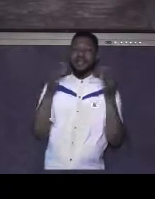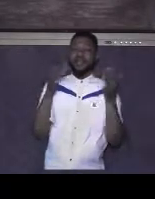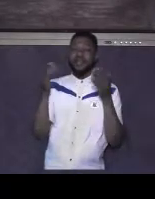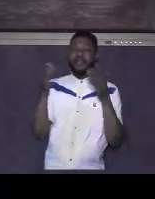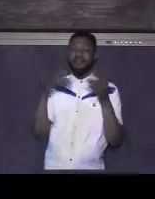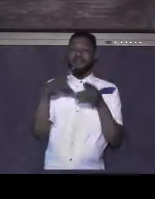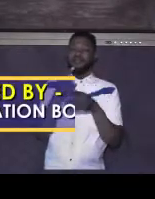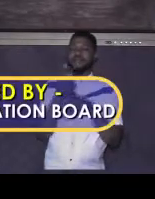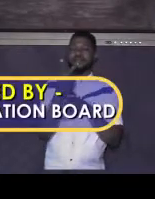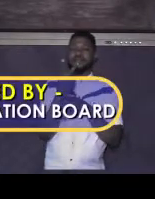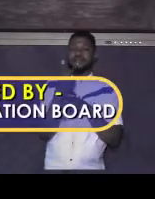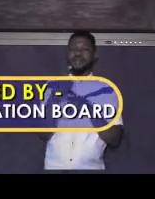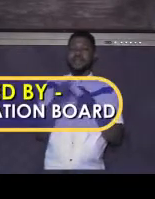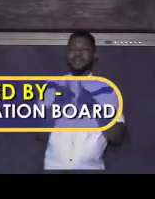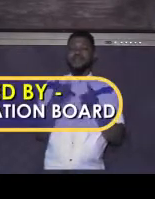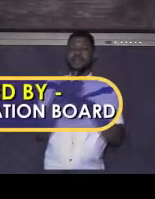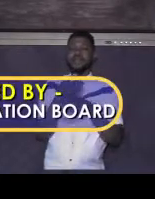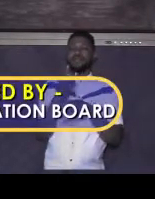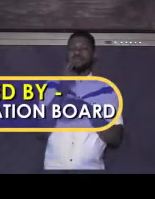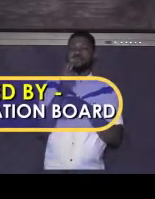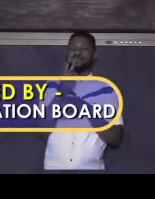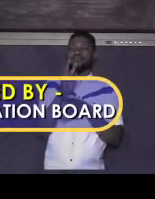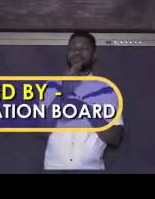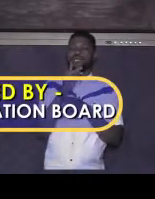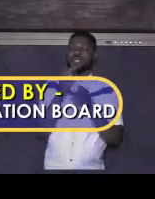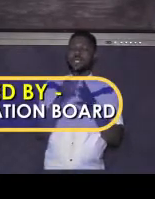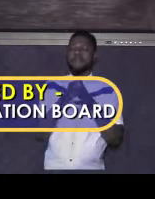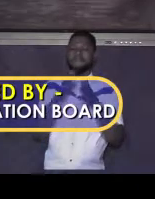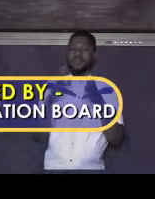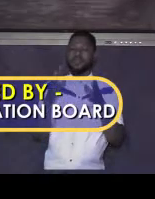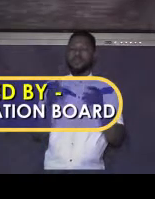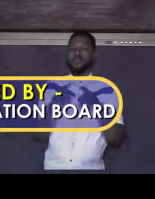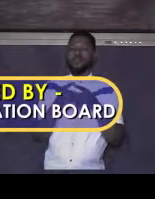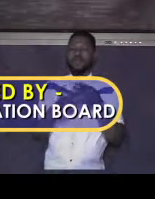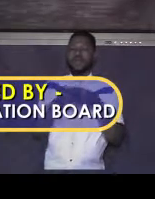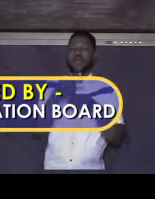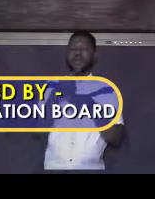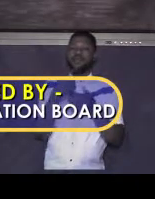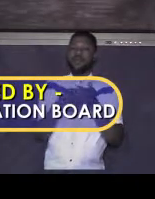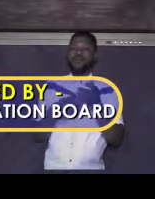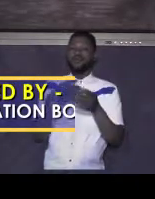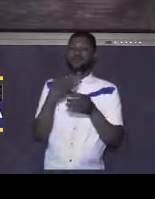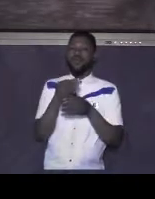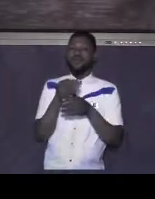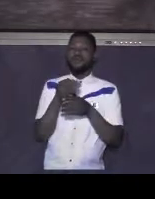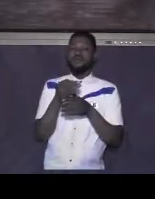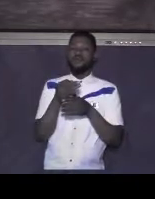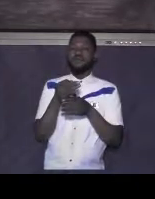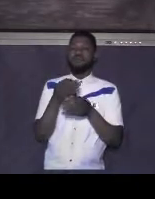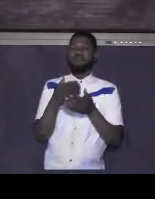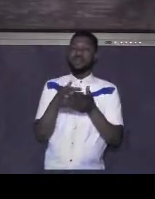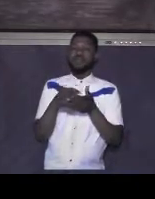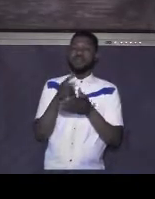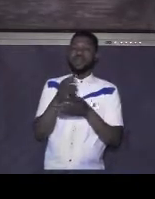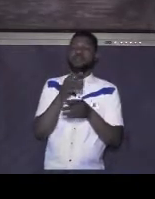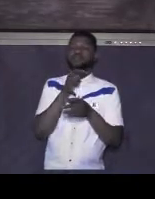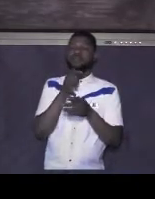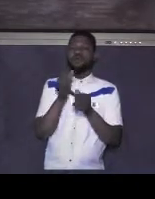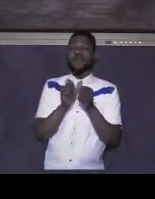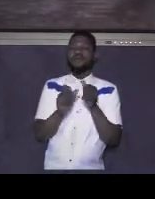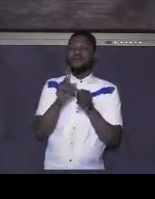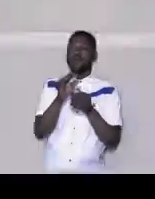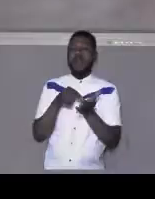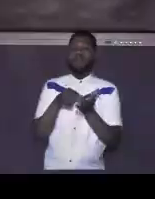the difference between the two is much. So high cost of fare is another problem. Not everybody